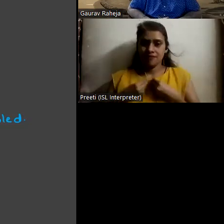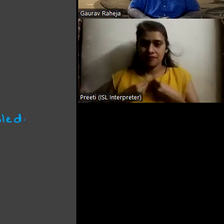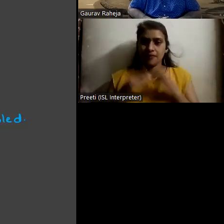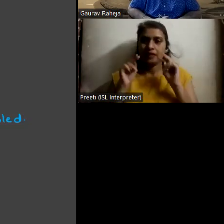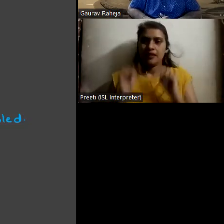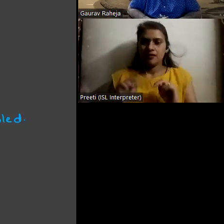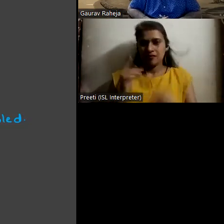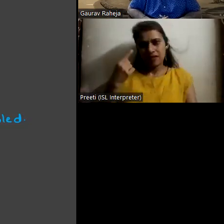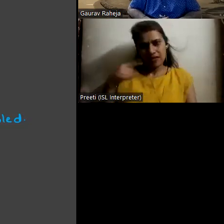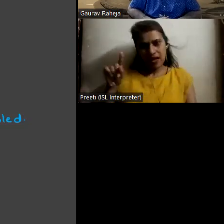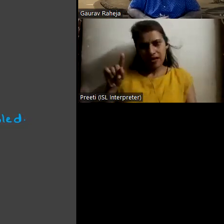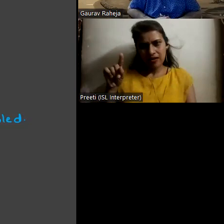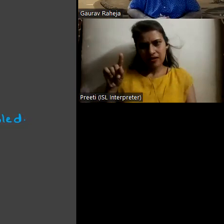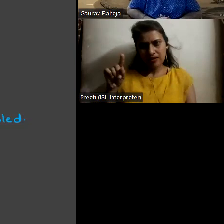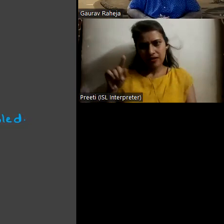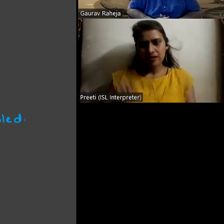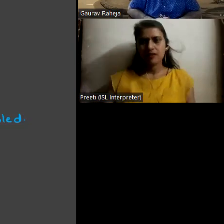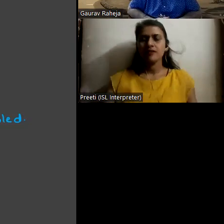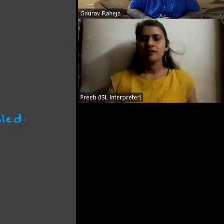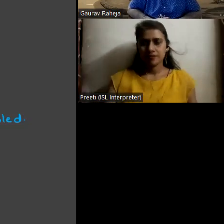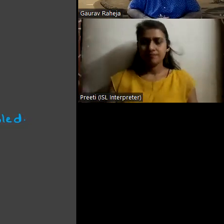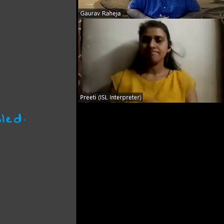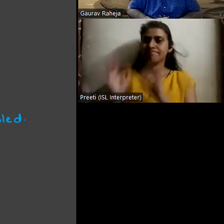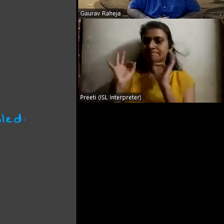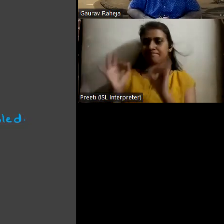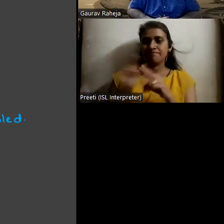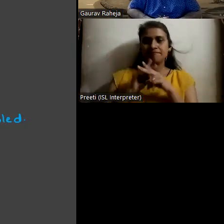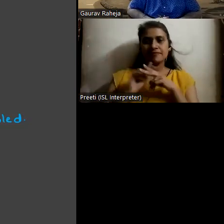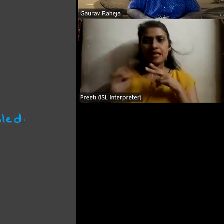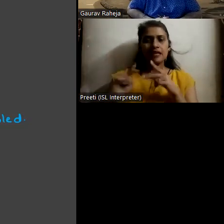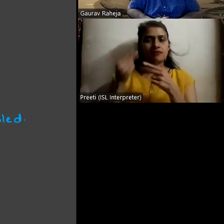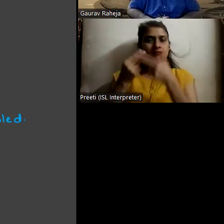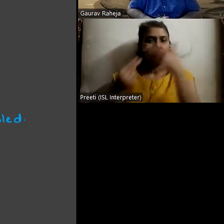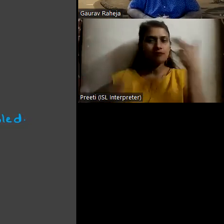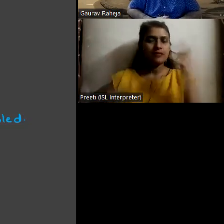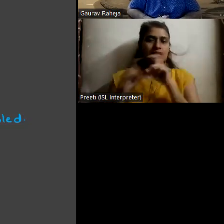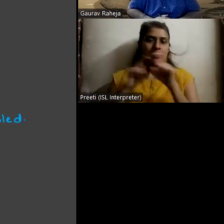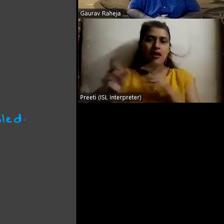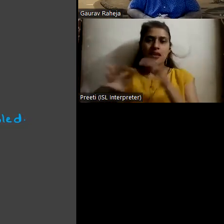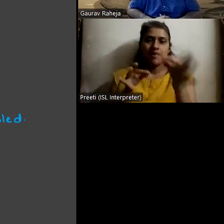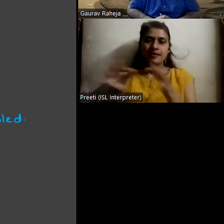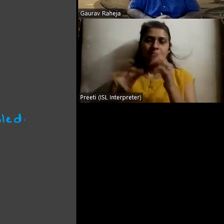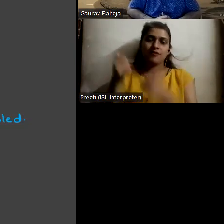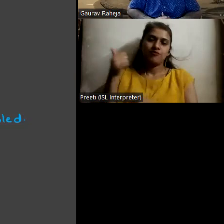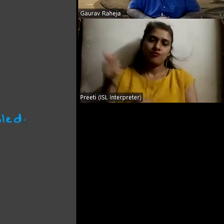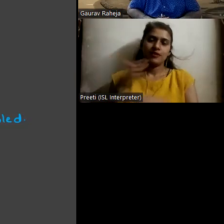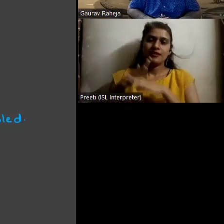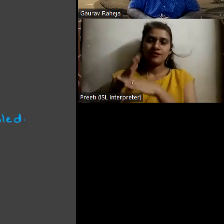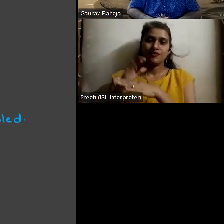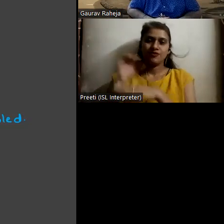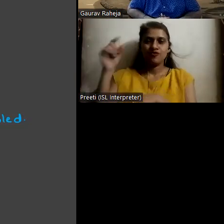not wrong. So Fine. No, no, I think very nicely put and very nicely articulated. Thank you so much for sharing your